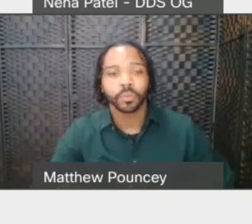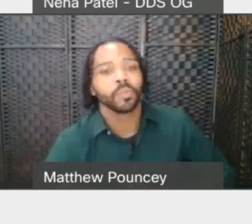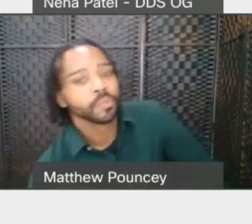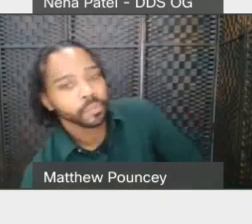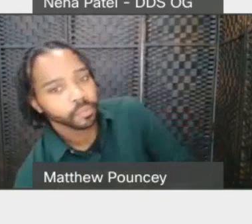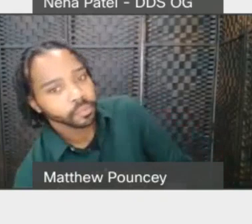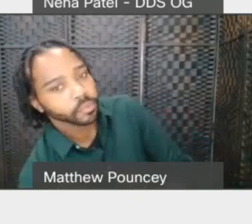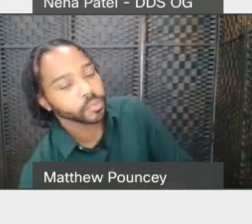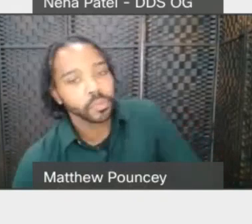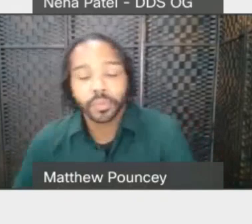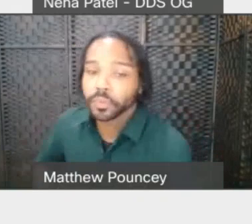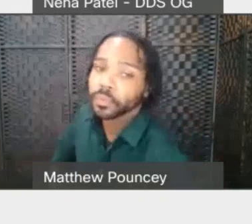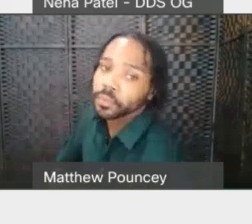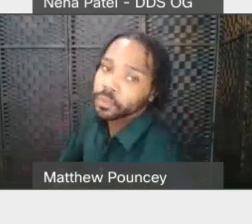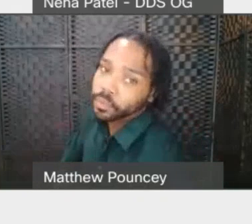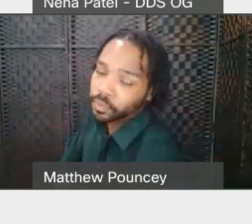one question